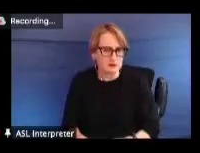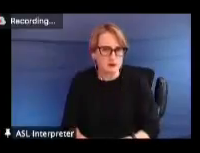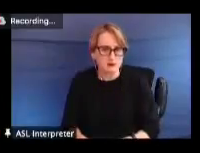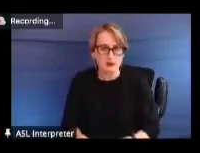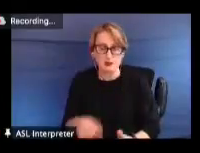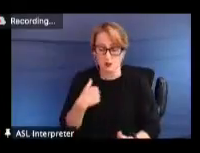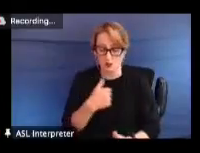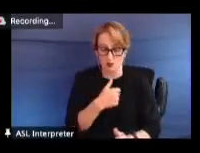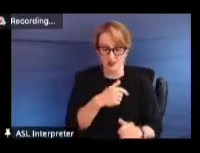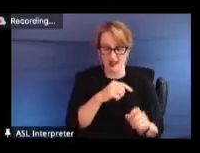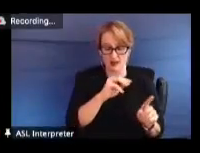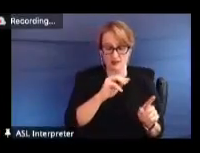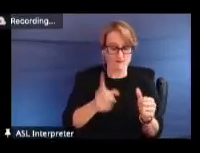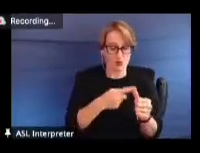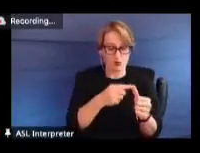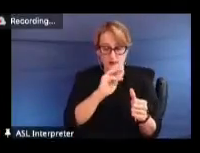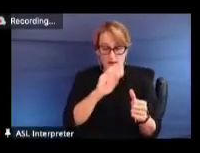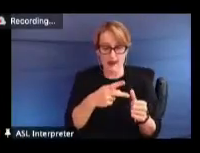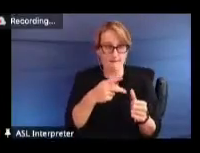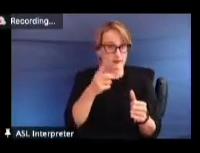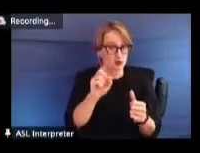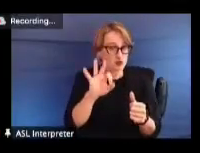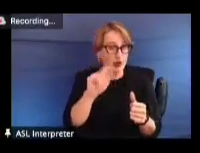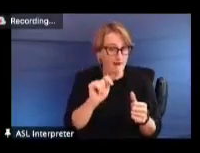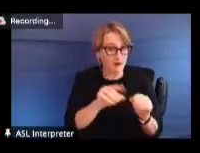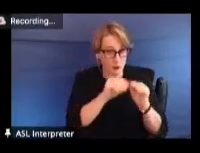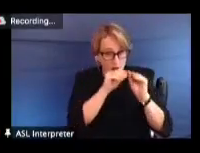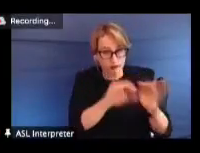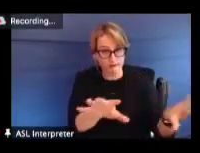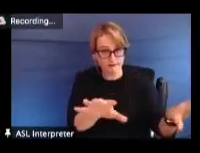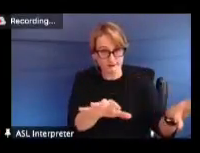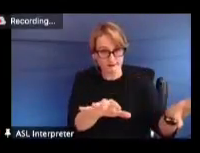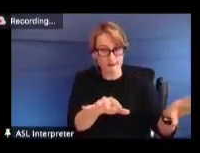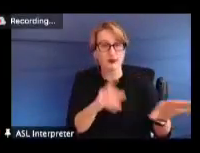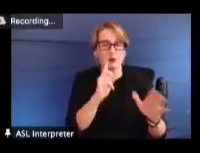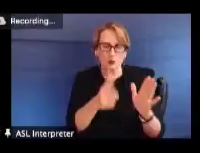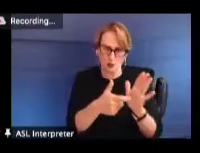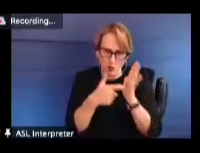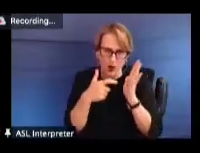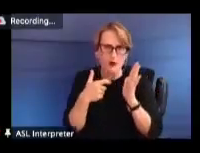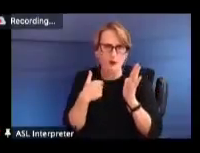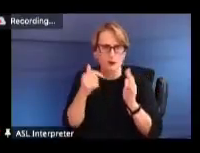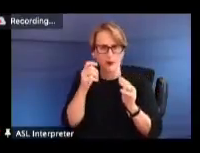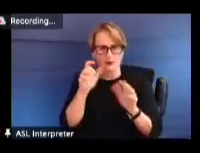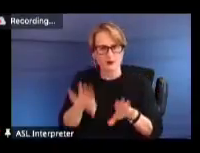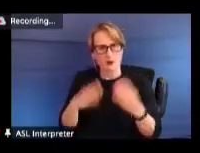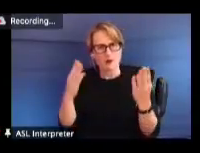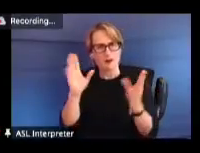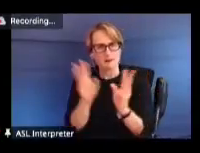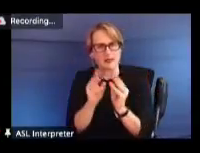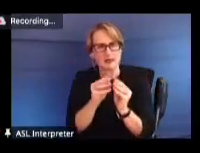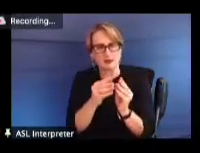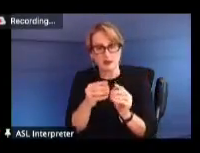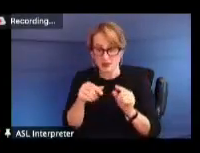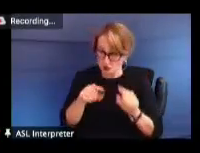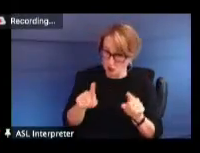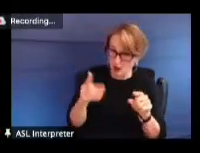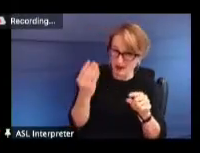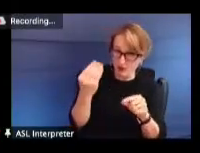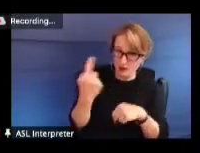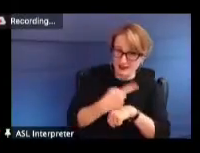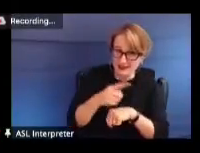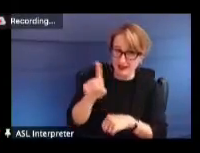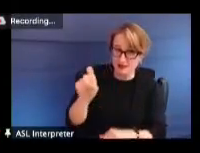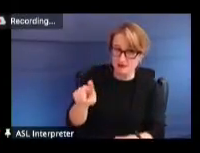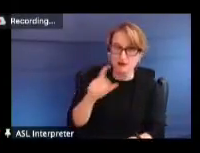first draft, then we have to hear from the public. But that would be during that 14-day. I mean, it's not like we just